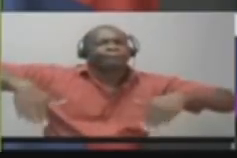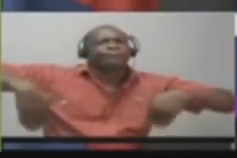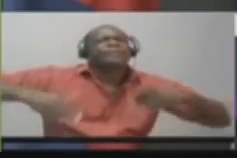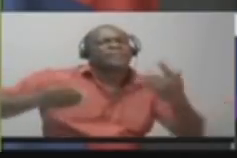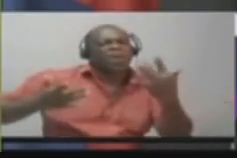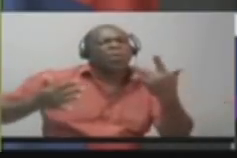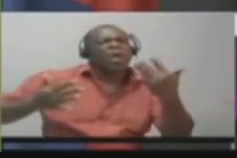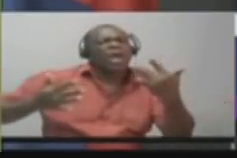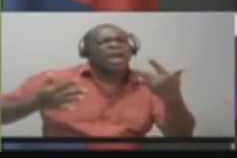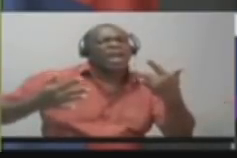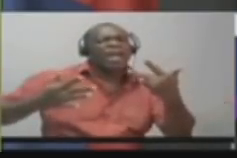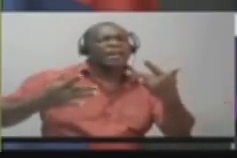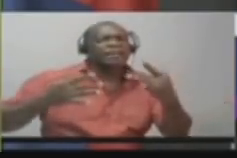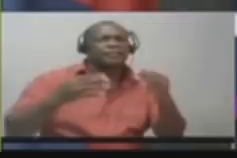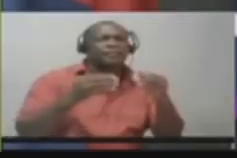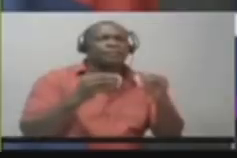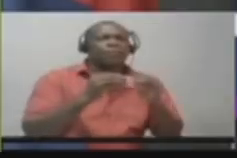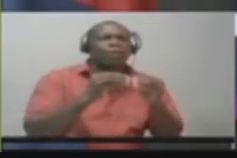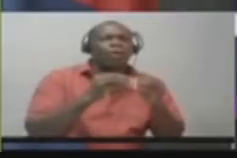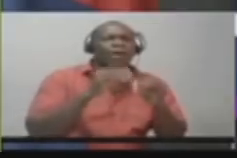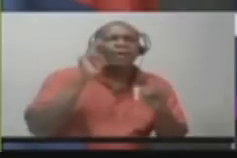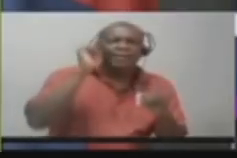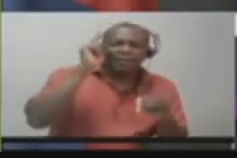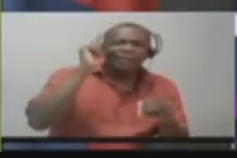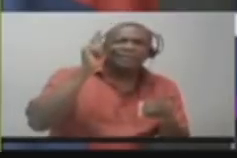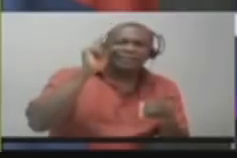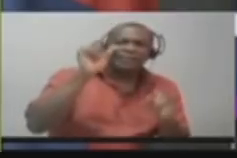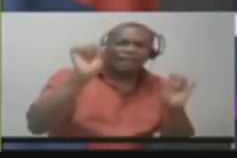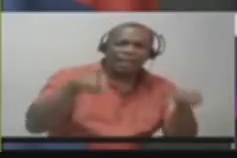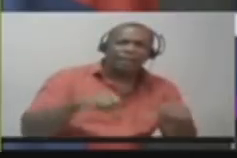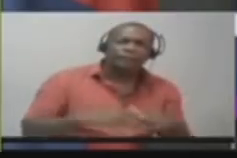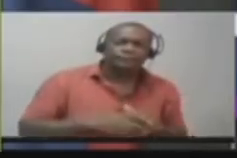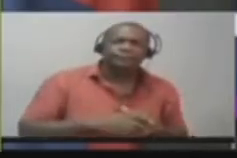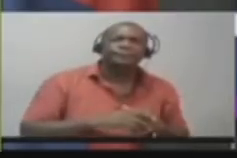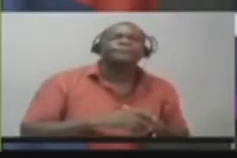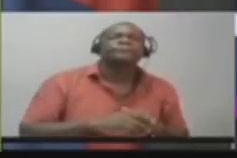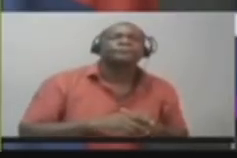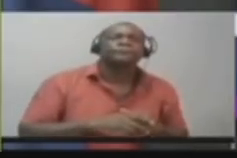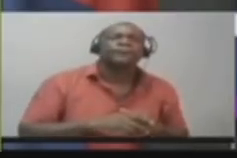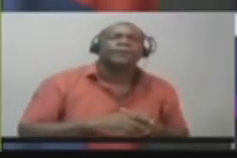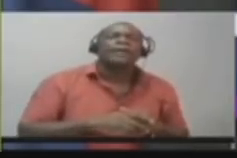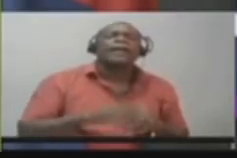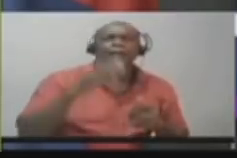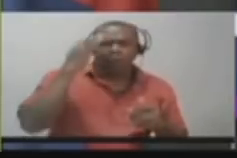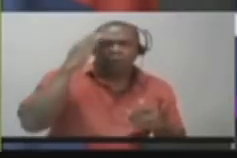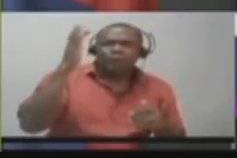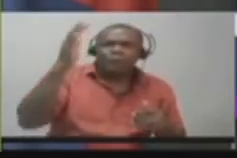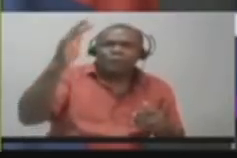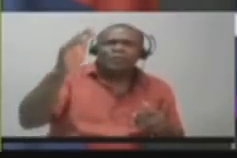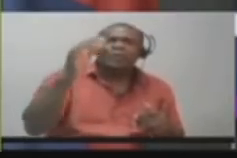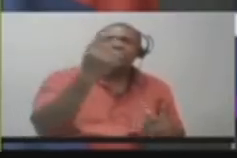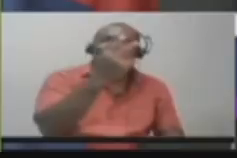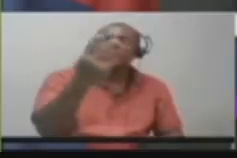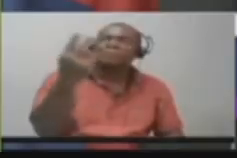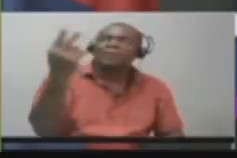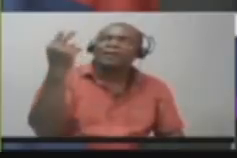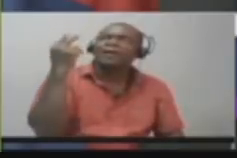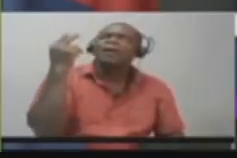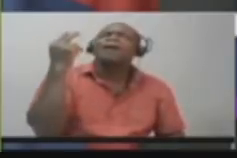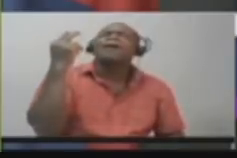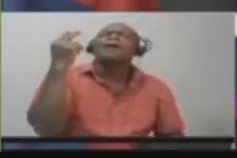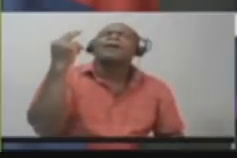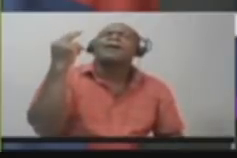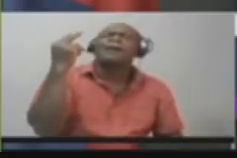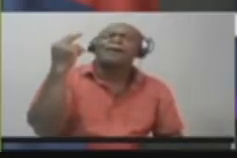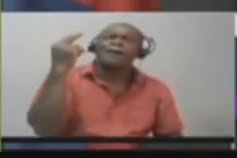on this period of restriction as creating a demand and an appreciation that wasn't there during the